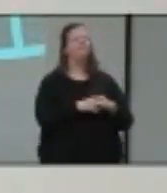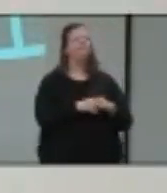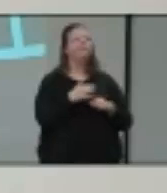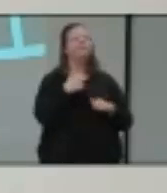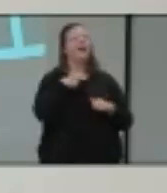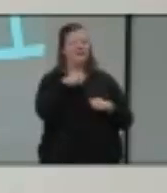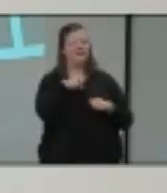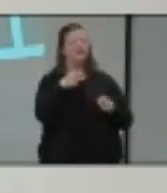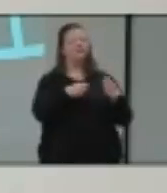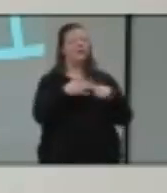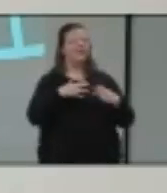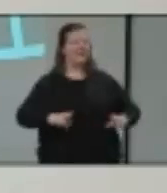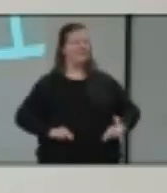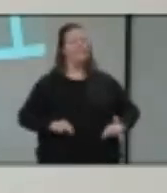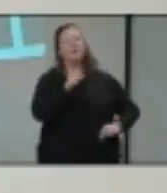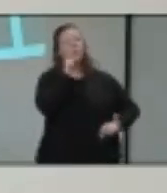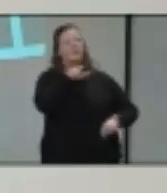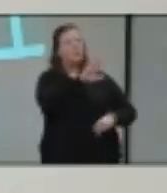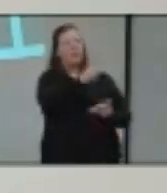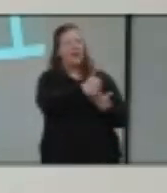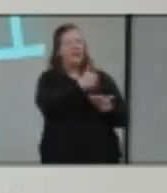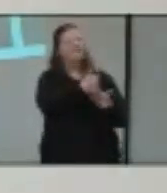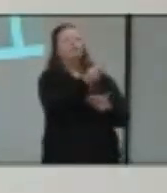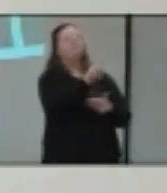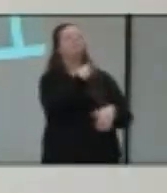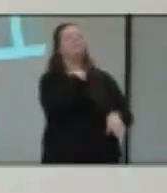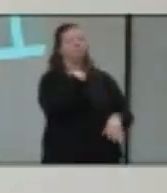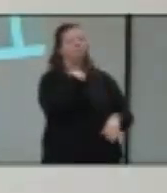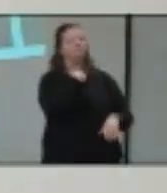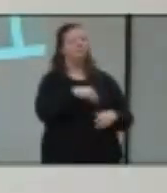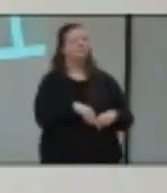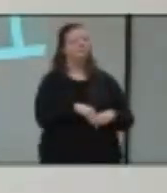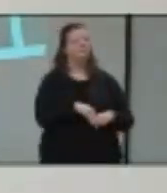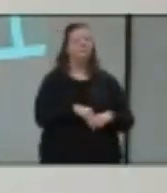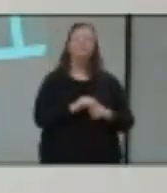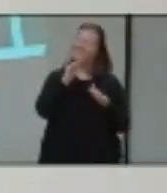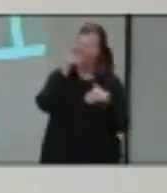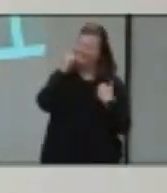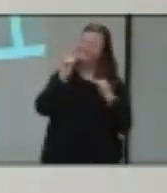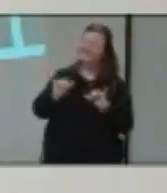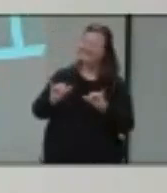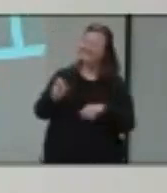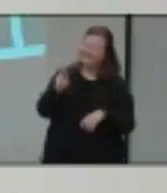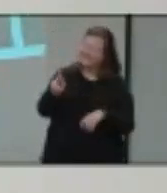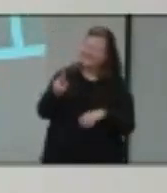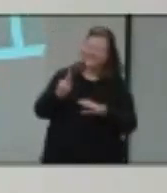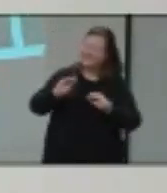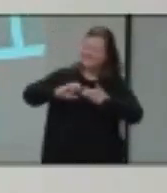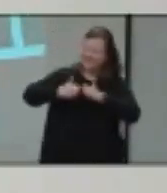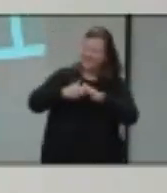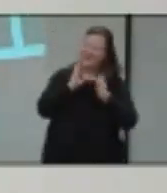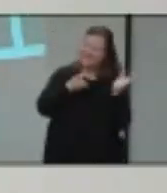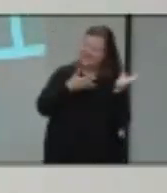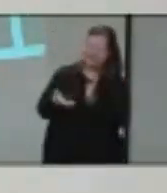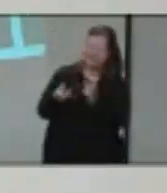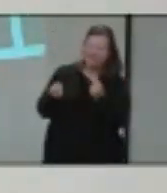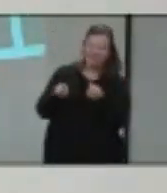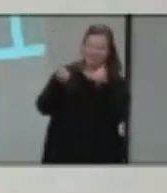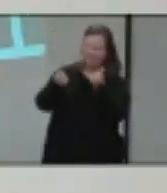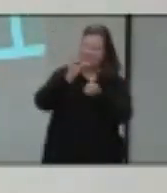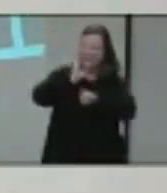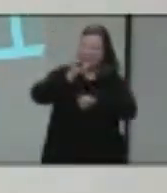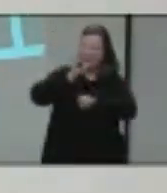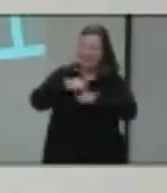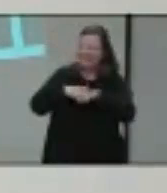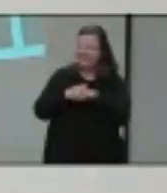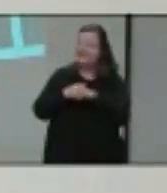need to change my diaper, but I don't need help. Just bring it to me. I smiled. No problem. I'll bring one in right away.